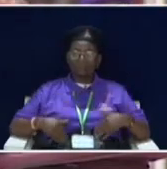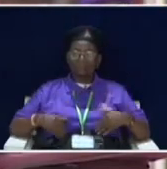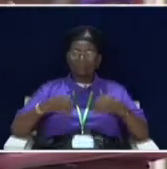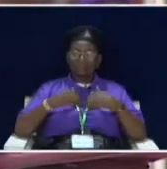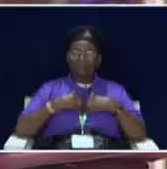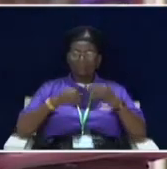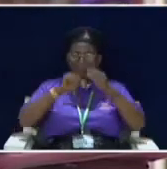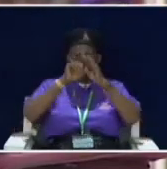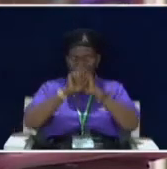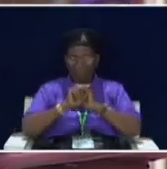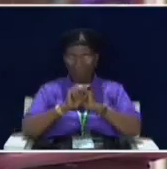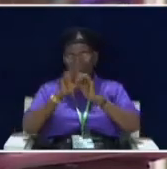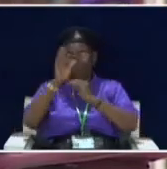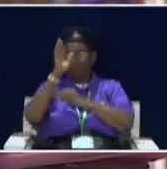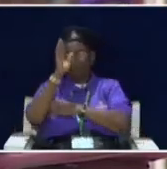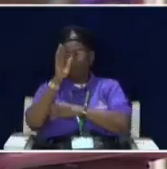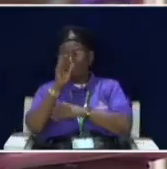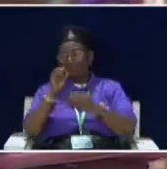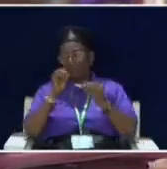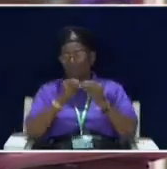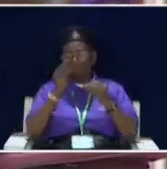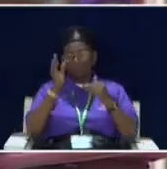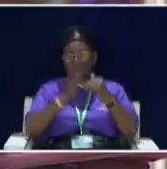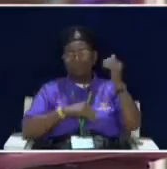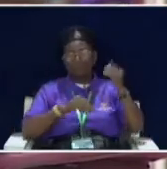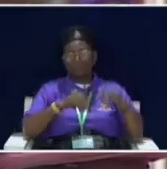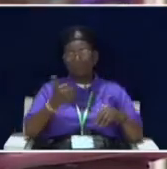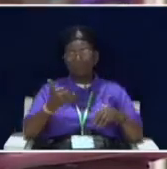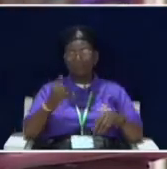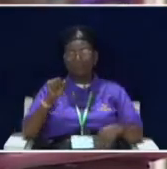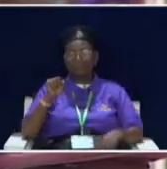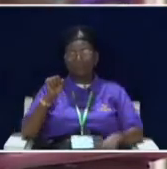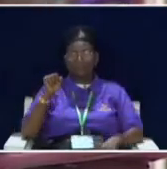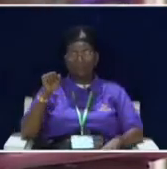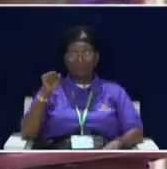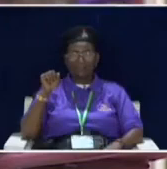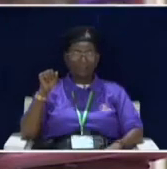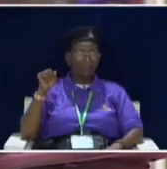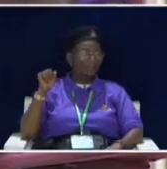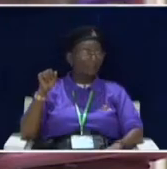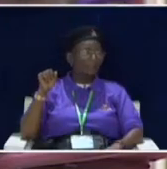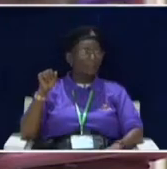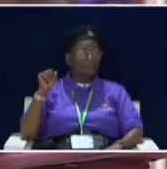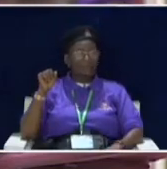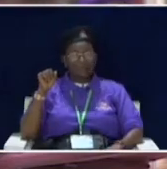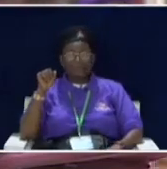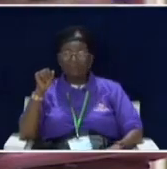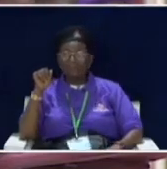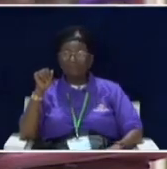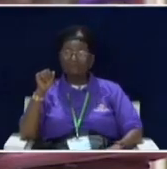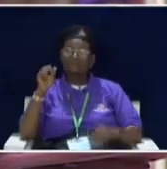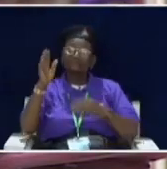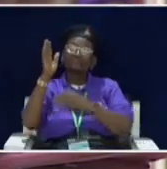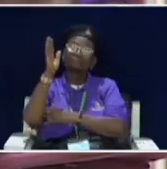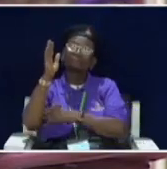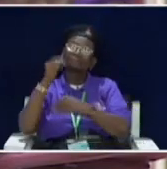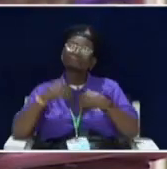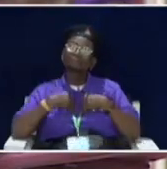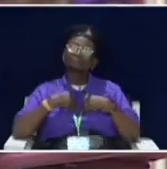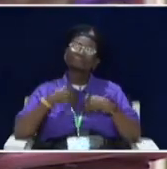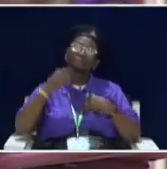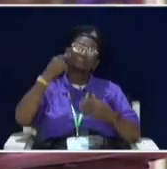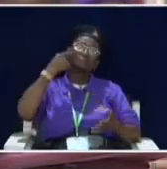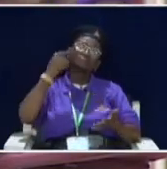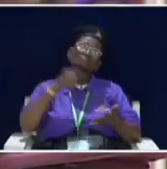God more than others. Enikan ti josin fun Olorun ju awon to ku lo. And God had noticed. Olorun